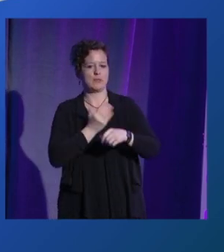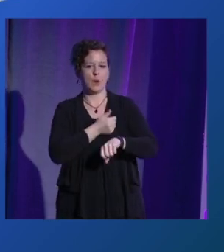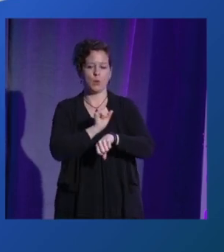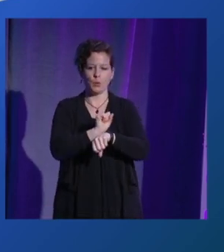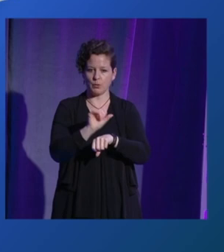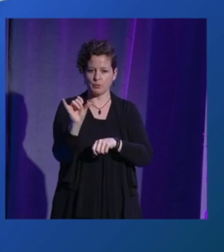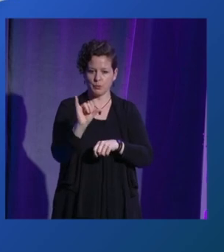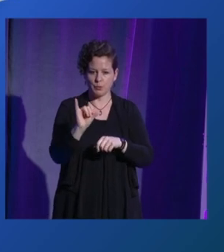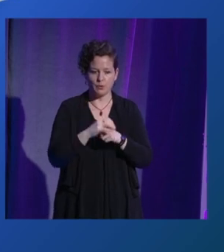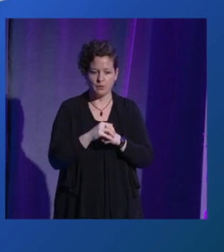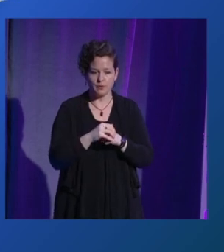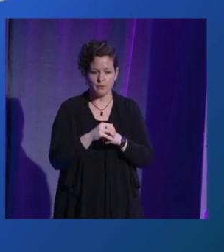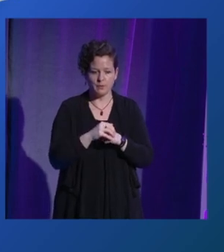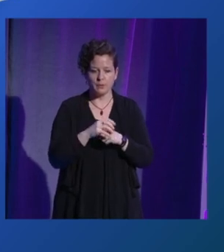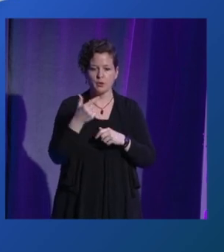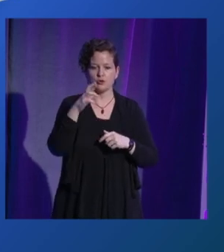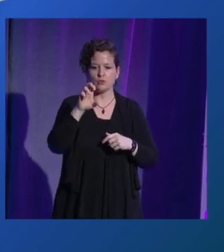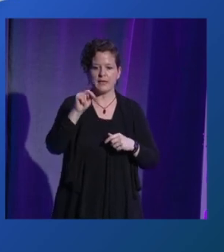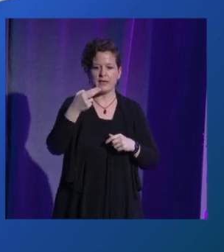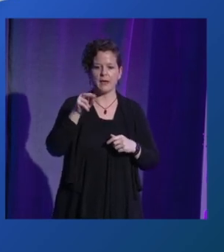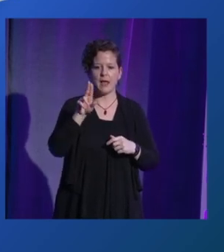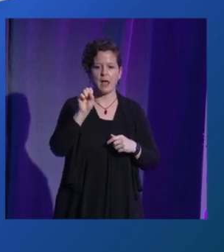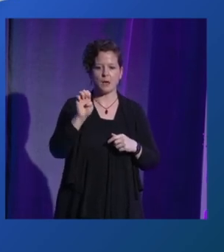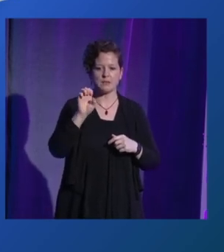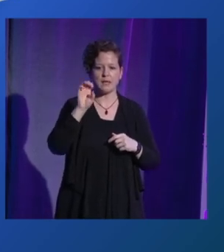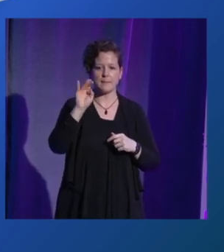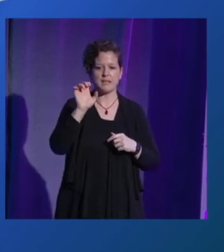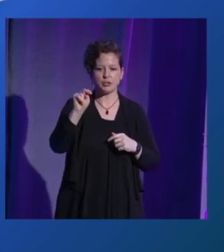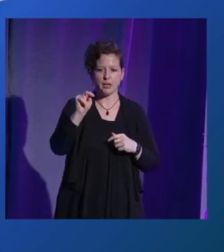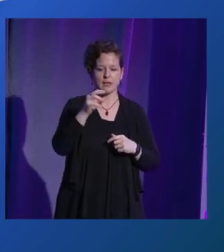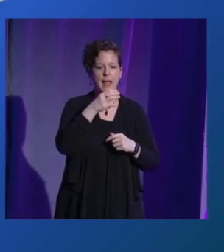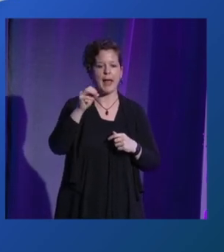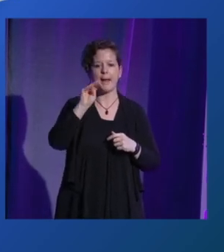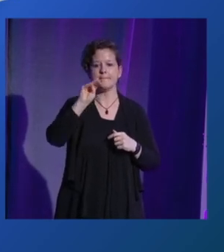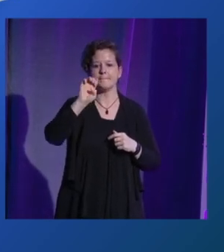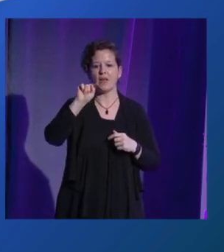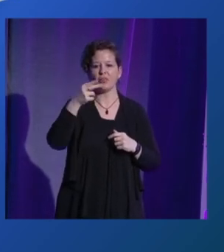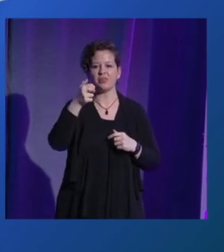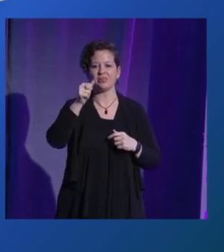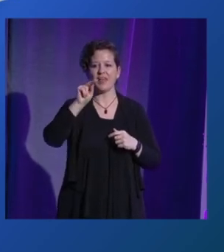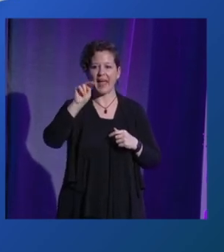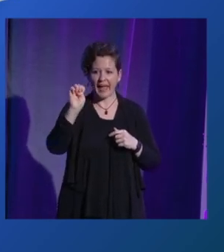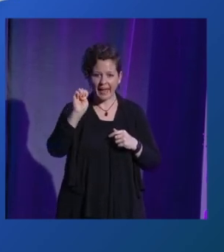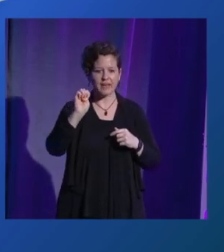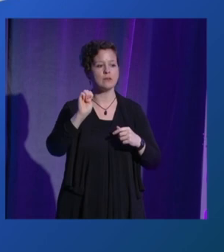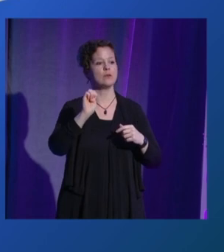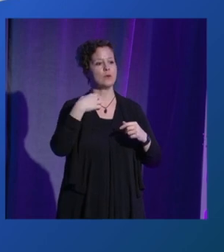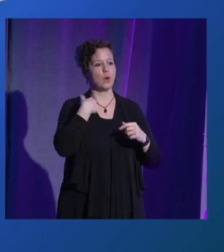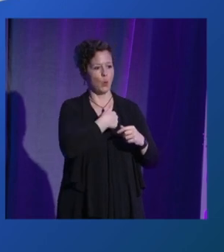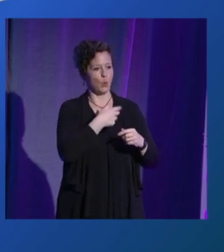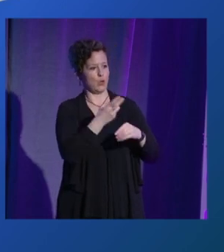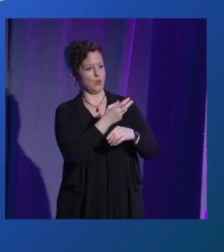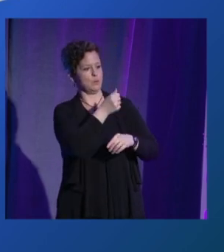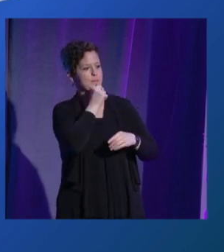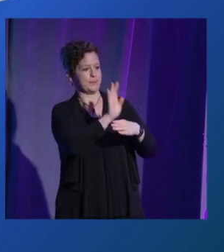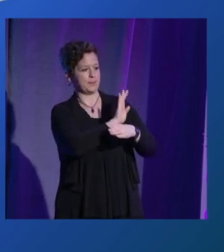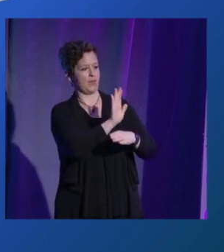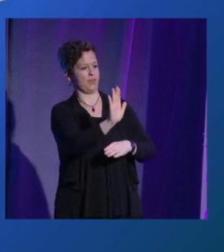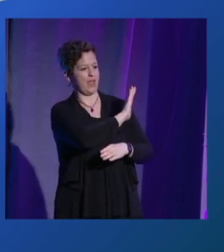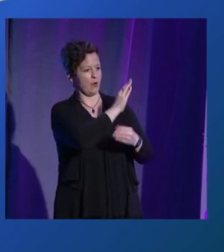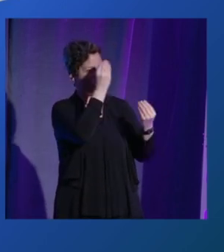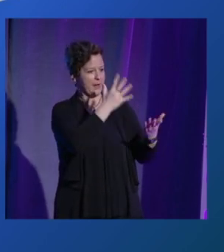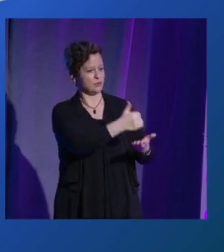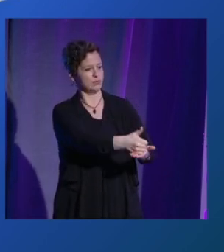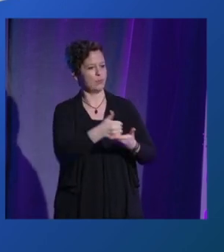our efforts at detecting methane uh methane is a it's it's a priority for the administration just in general terms it's the